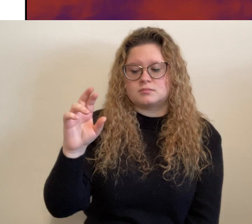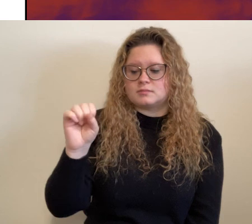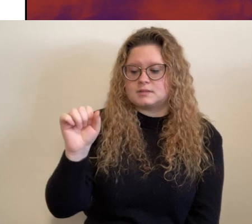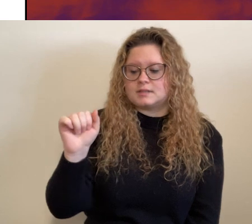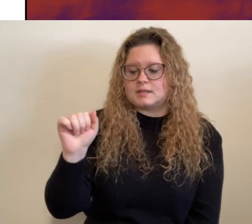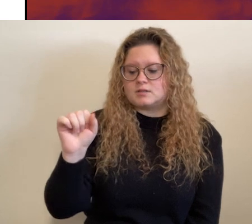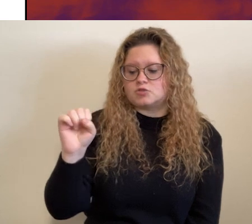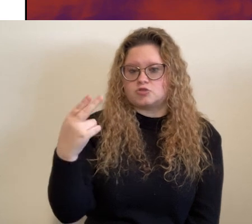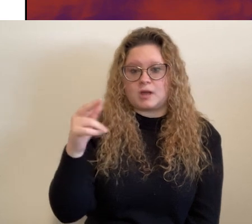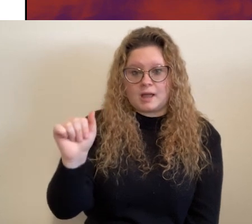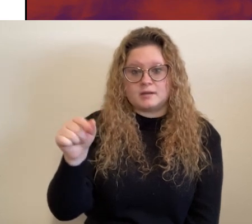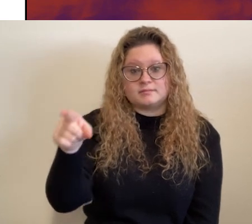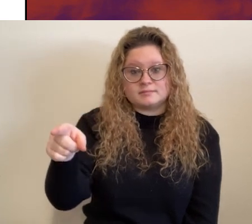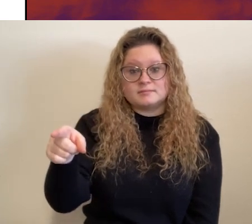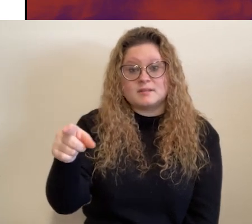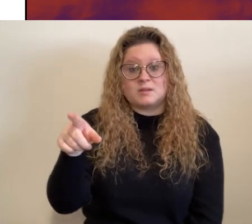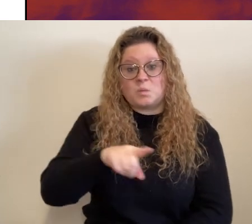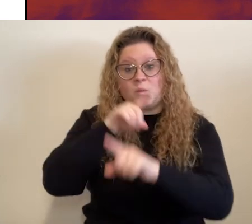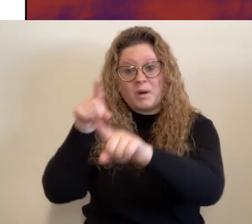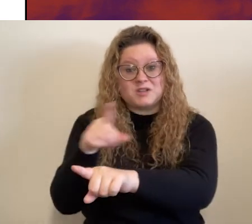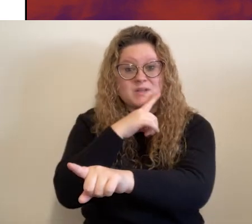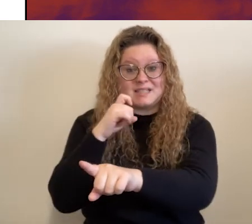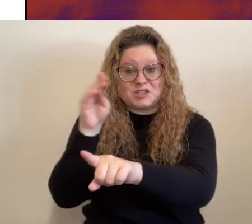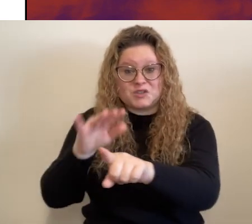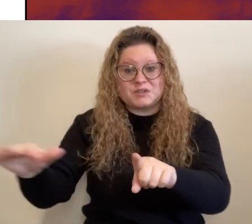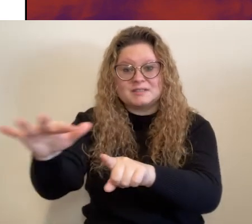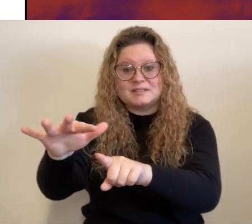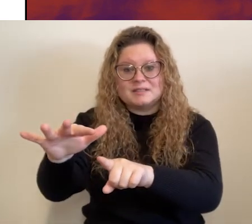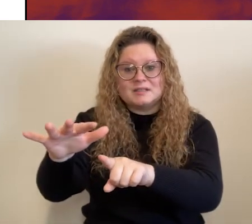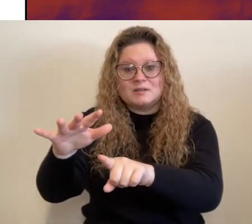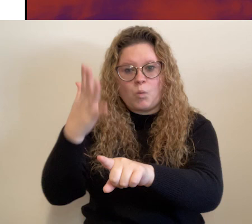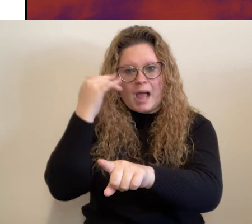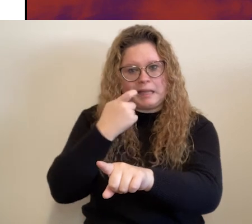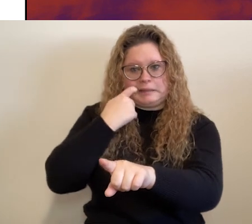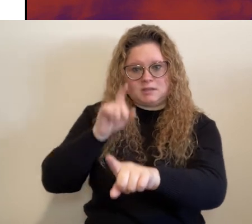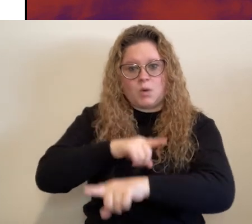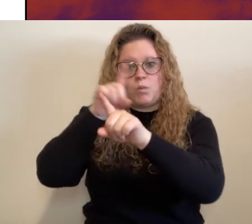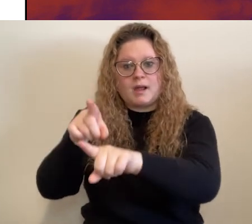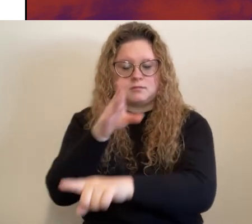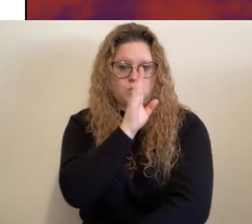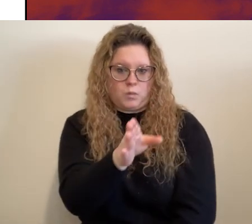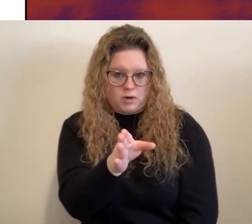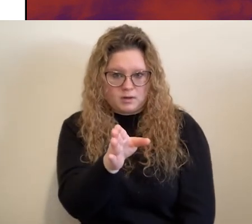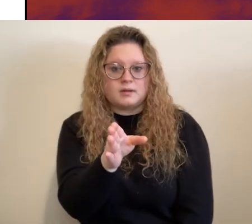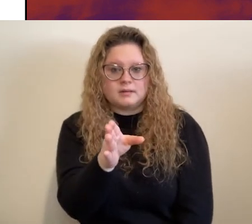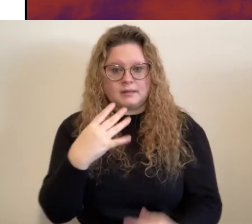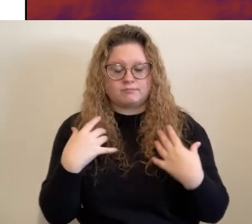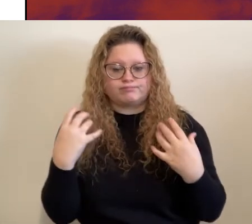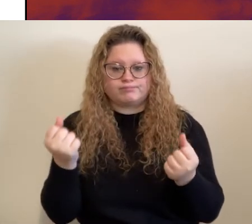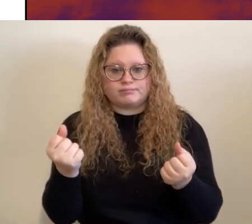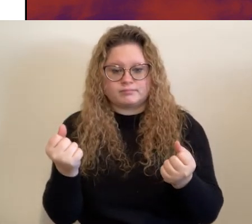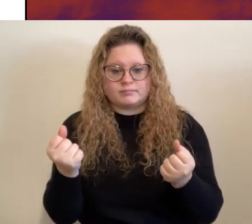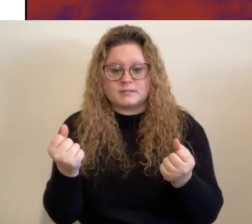becoming sober in the desert. So that's why we have the desert feel. But also there is water in the desert,